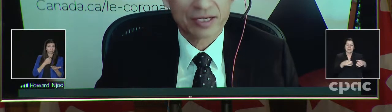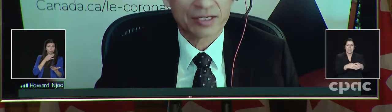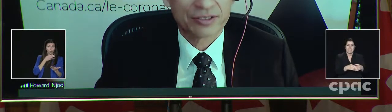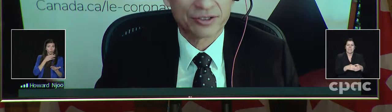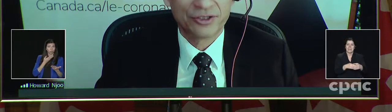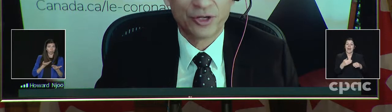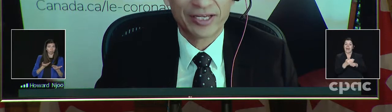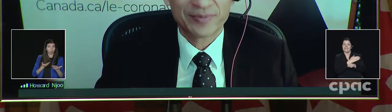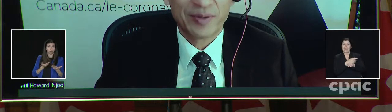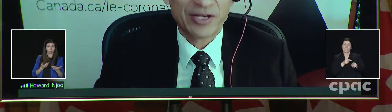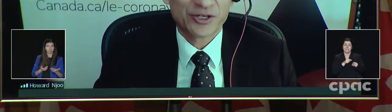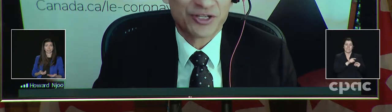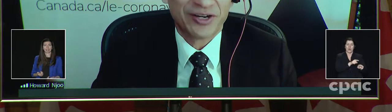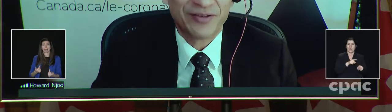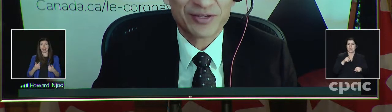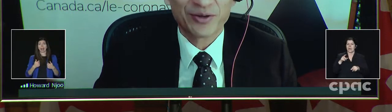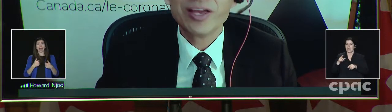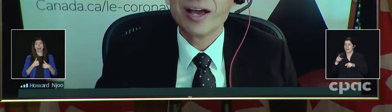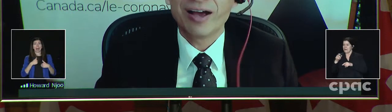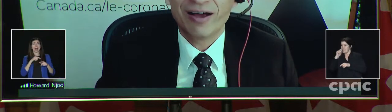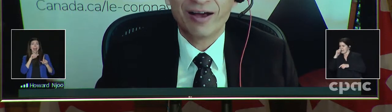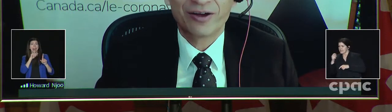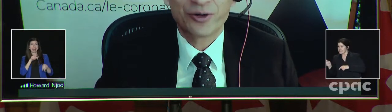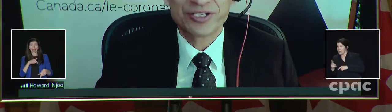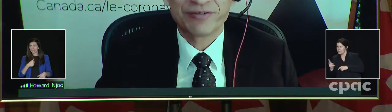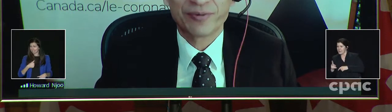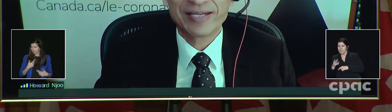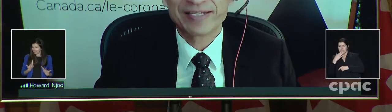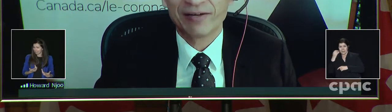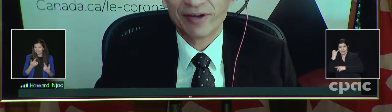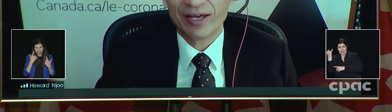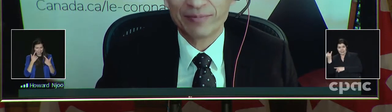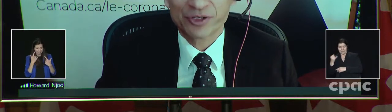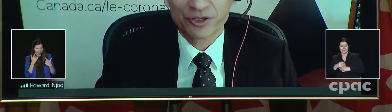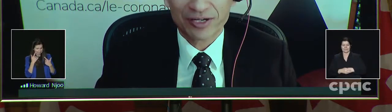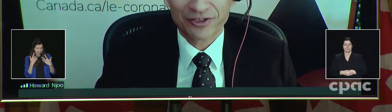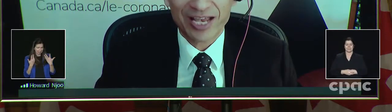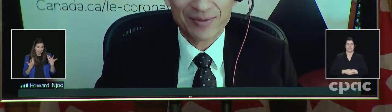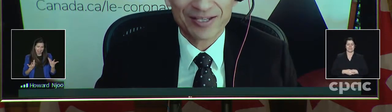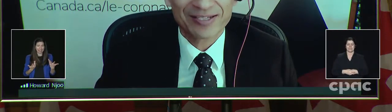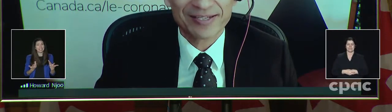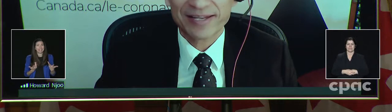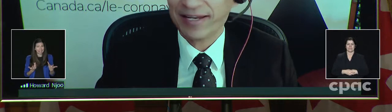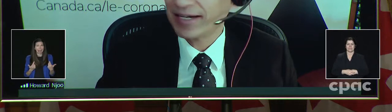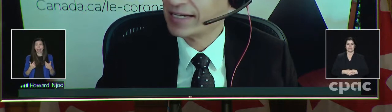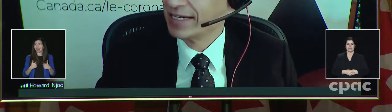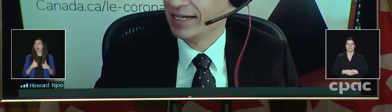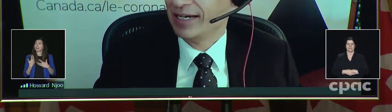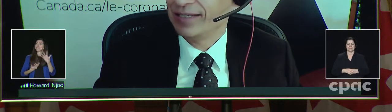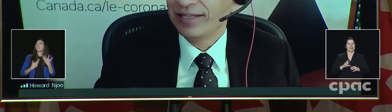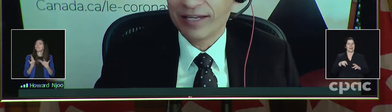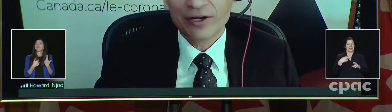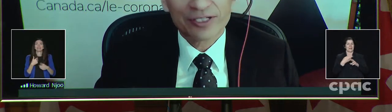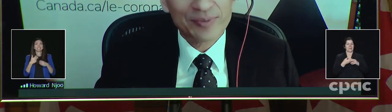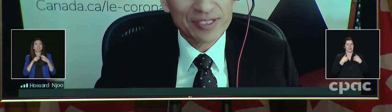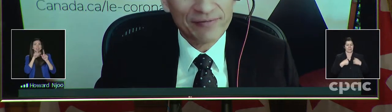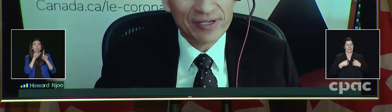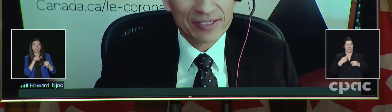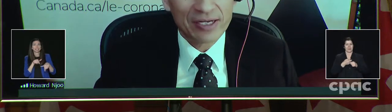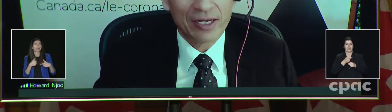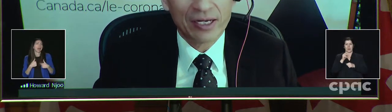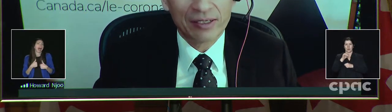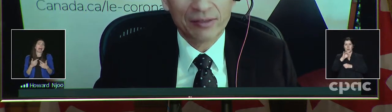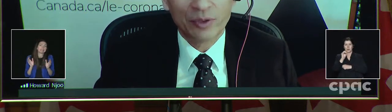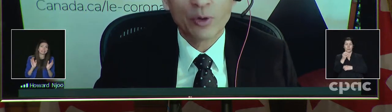It's Dr. Njoo. I guess maybe I should try. There's a question for myself. I'm sure Dr. Tam has lots to say. Not to get all